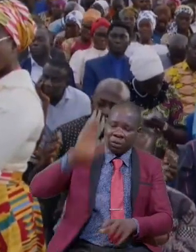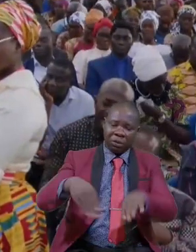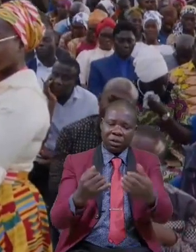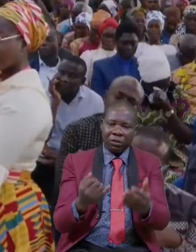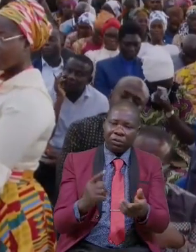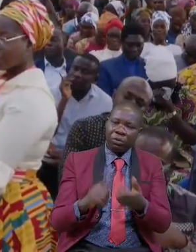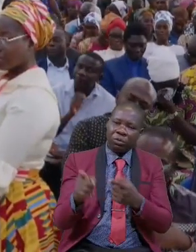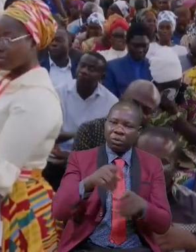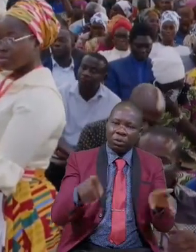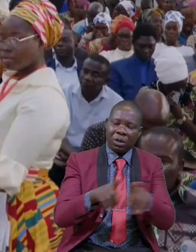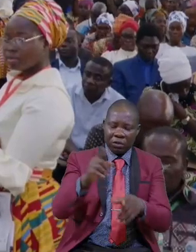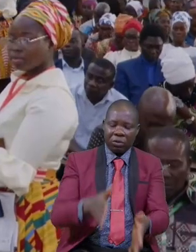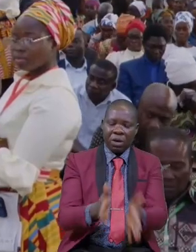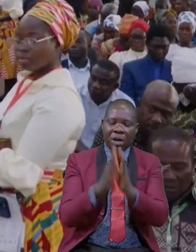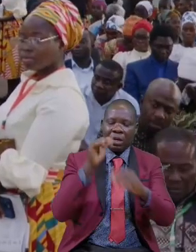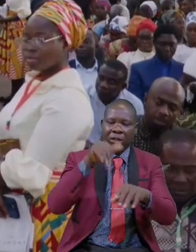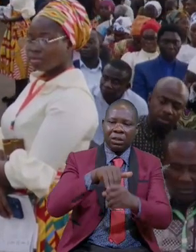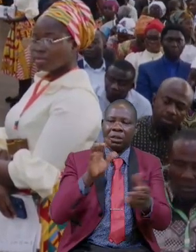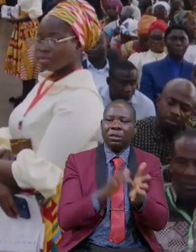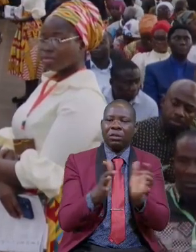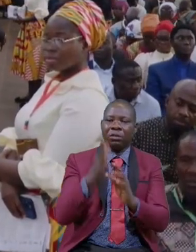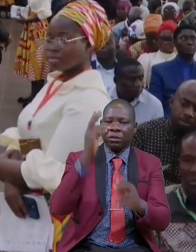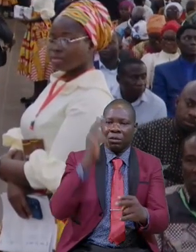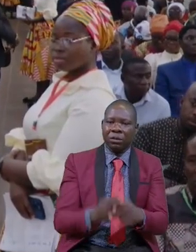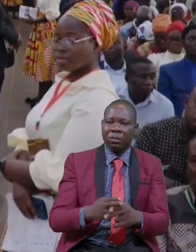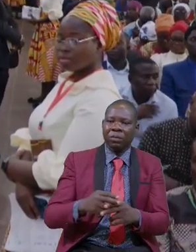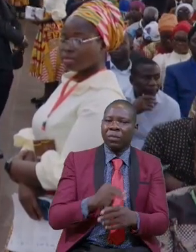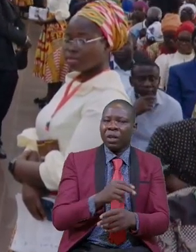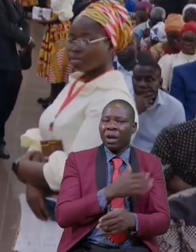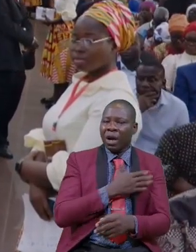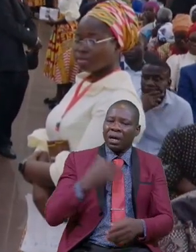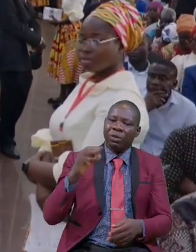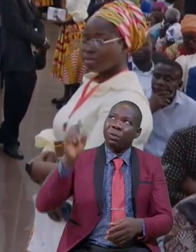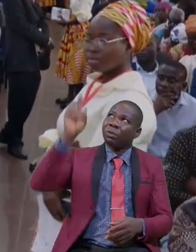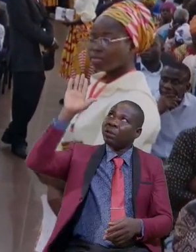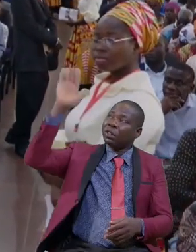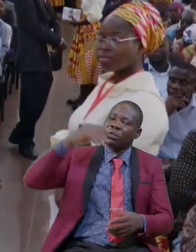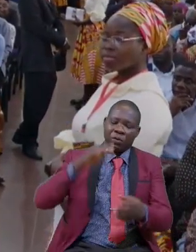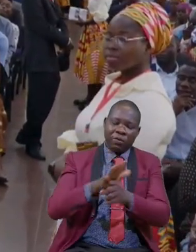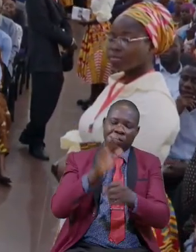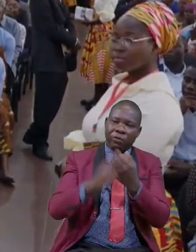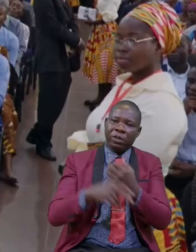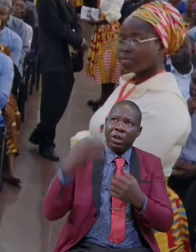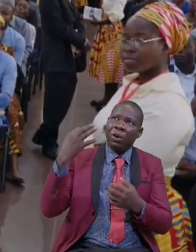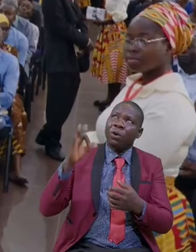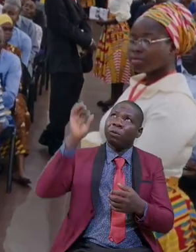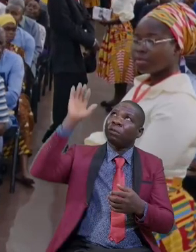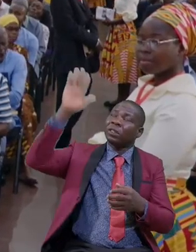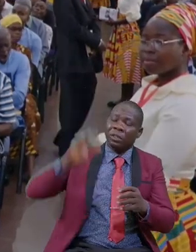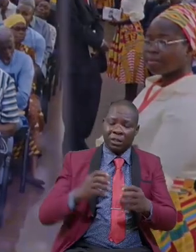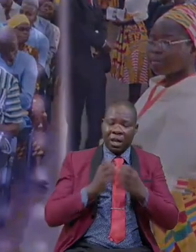au it nom says de Jésus, of his fullness, of his abundance, of de sa plénitude, de son abondance.